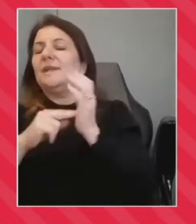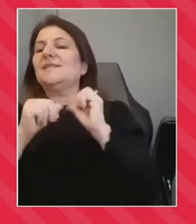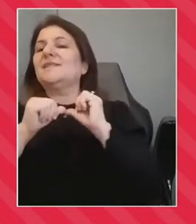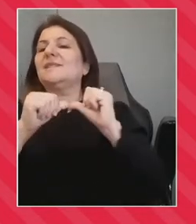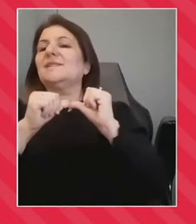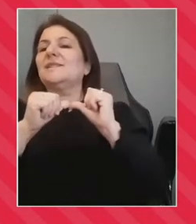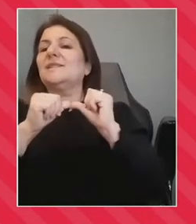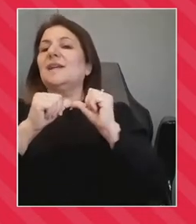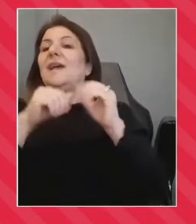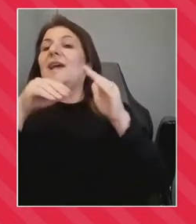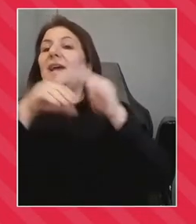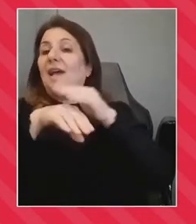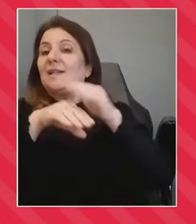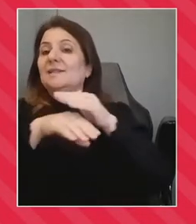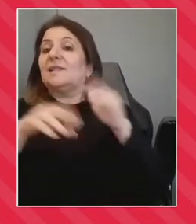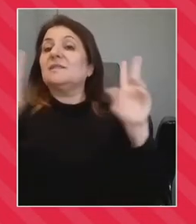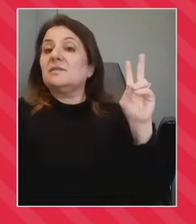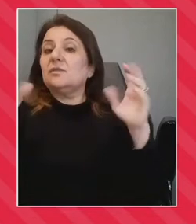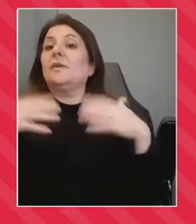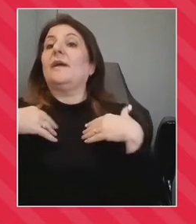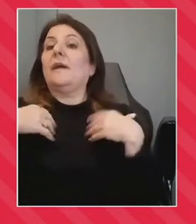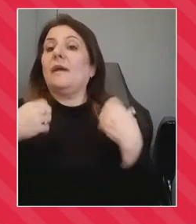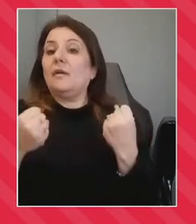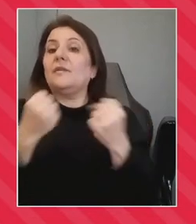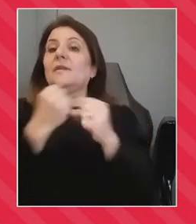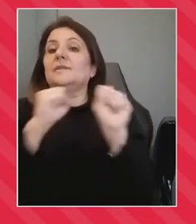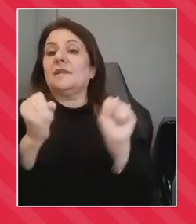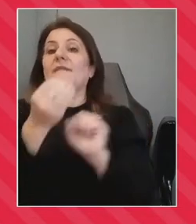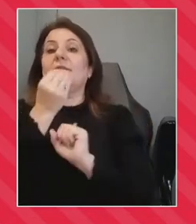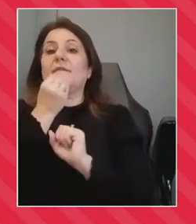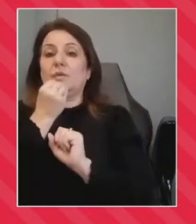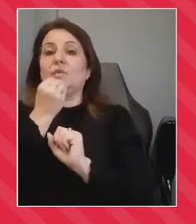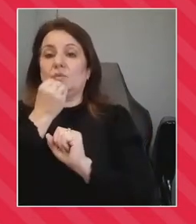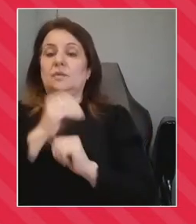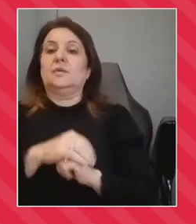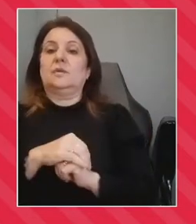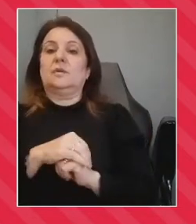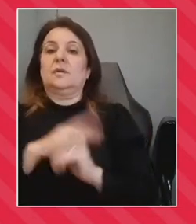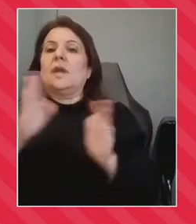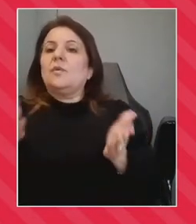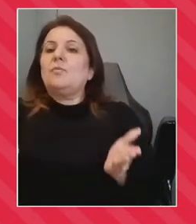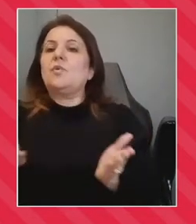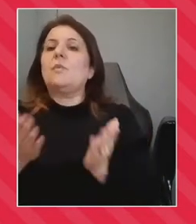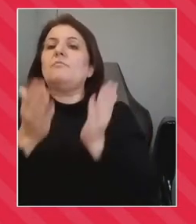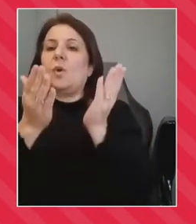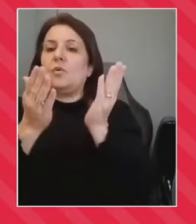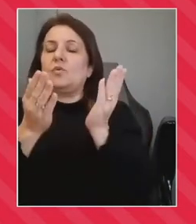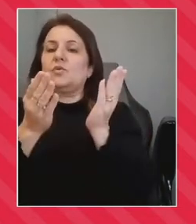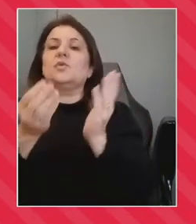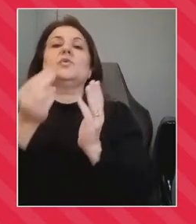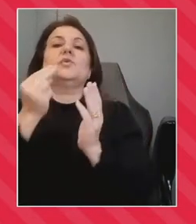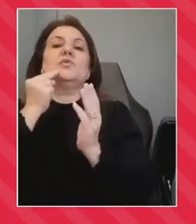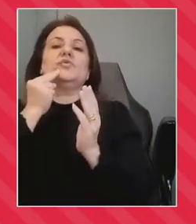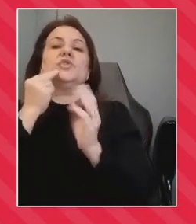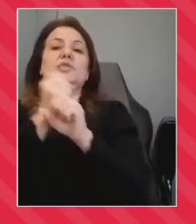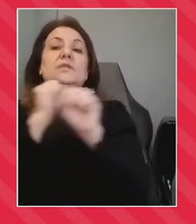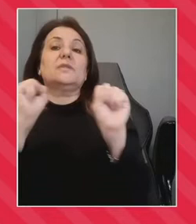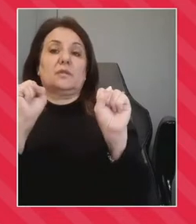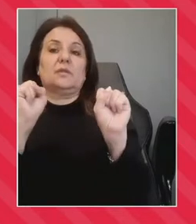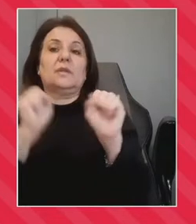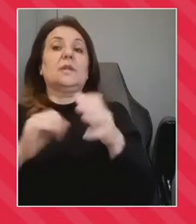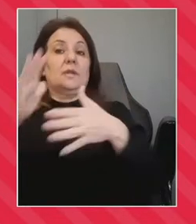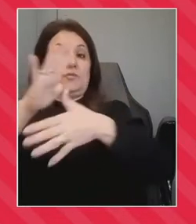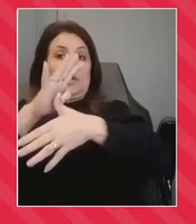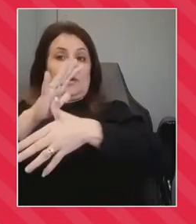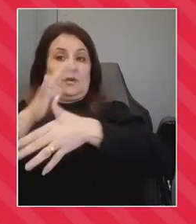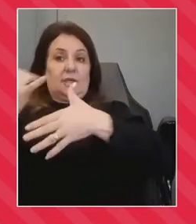healthy, safe, and affordable food. And our efforts to promote nutrition security, which we're really prioritizing right now, they build on